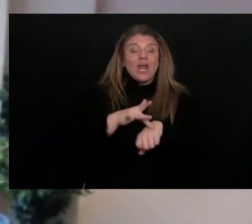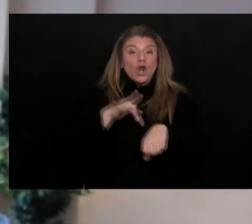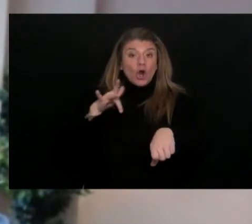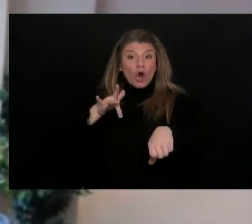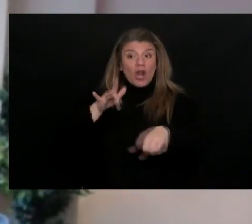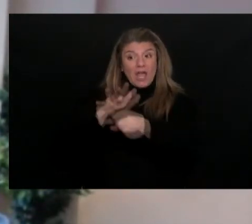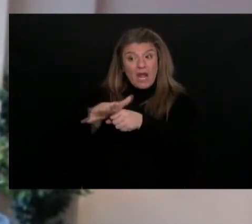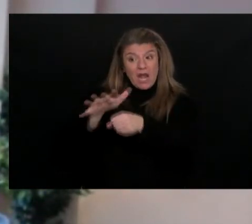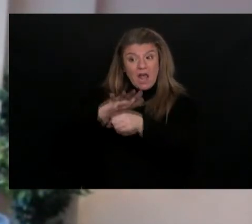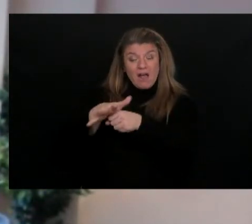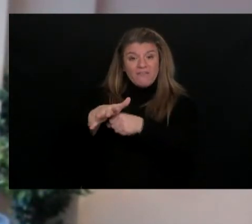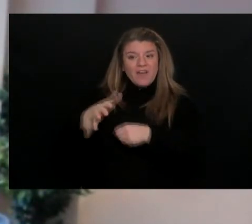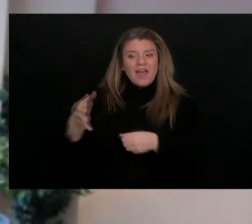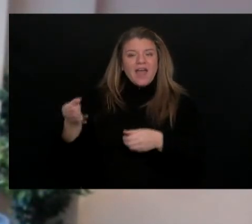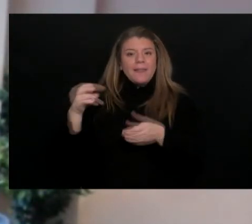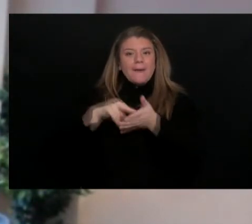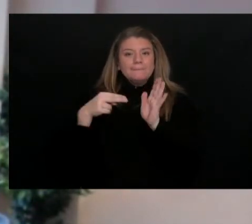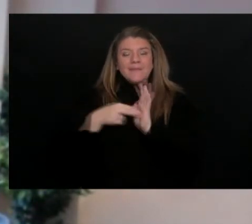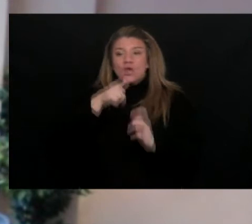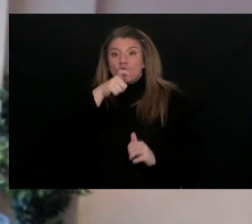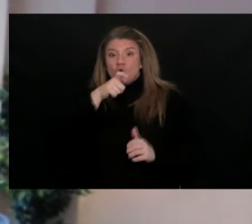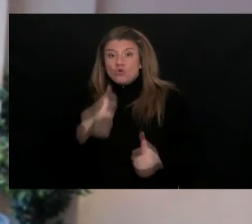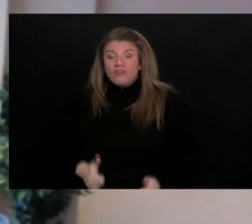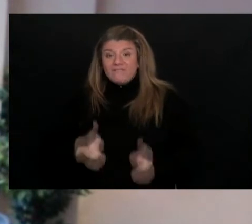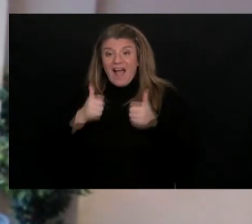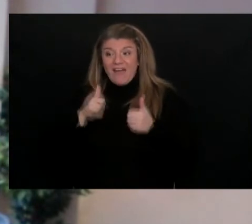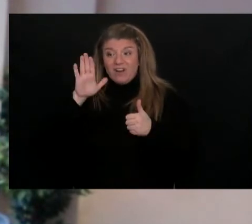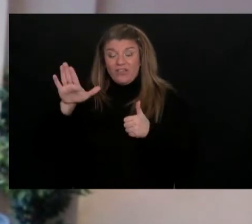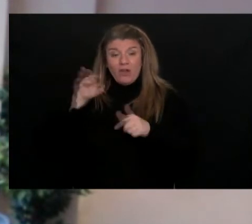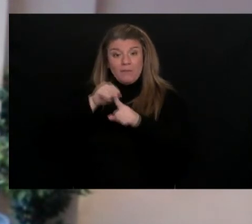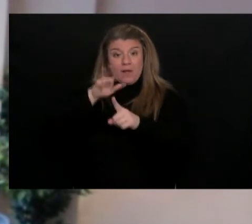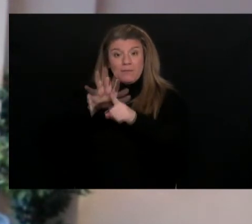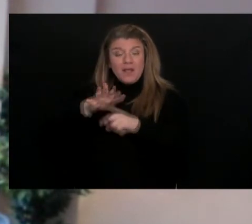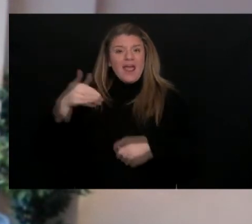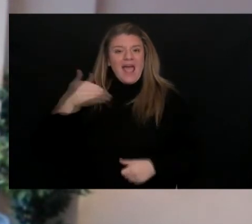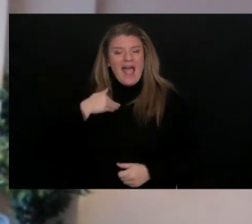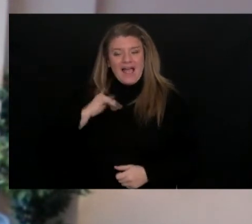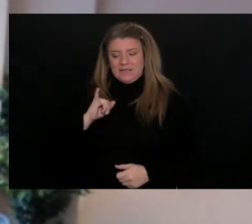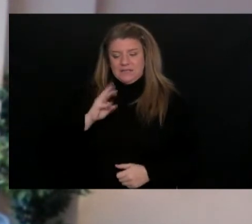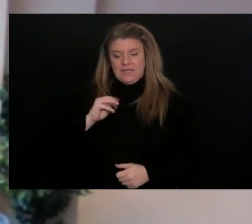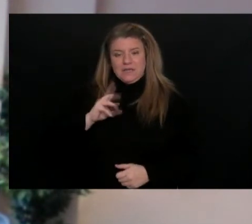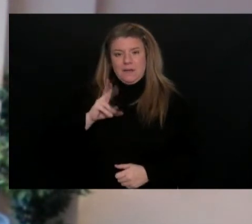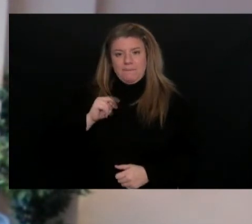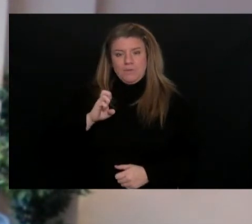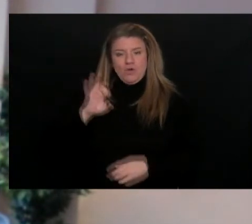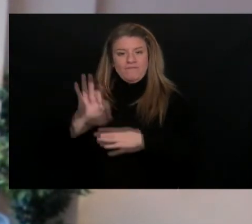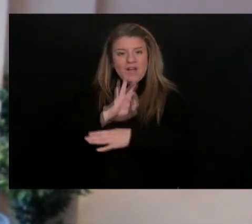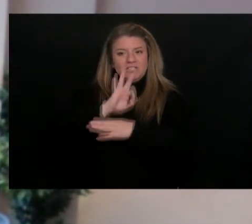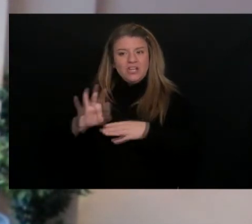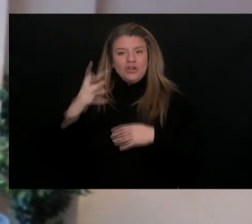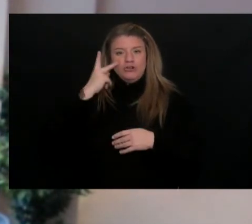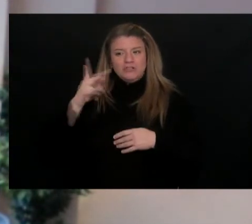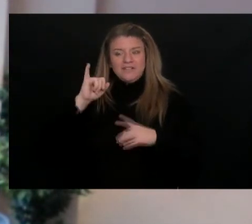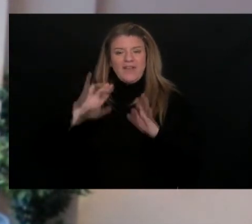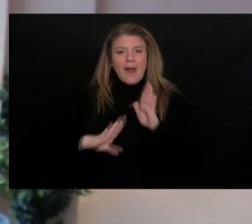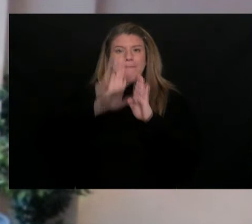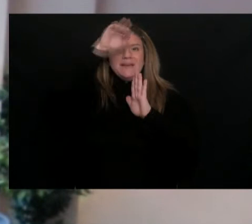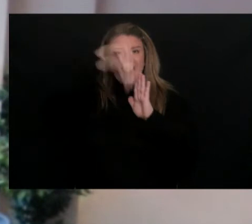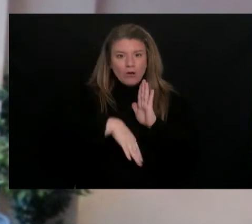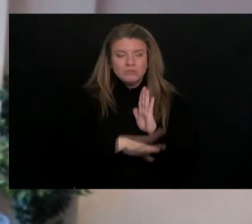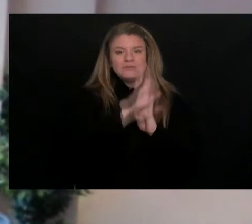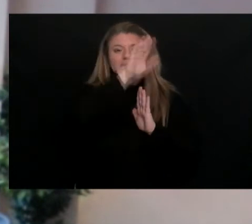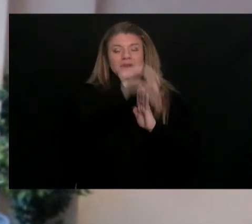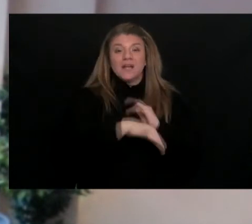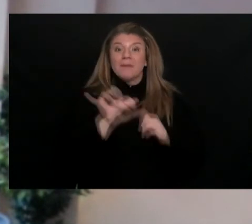the surviving parts of their population the immune function to be able to see that sharp up and sharp down. Although, as